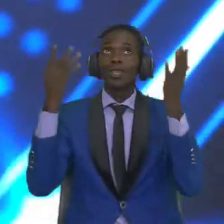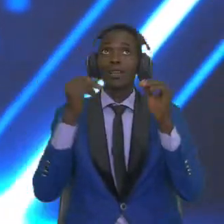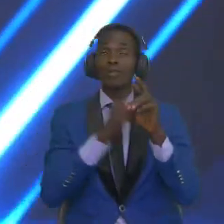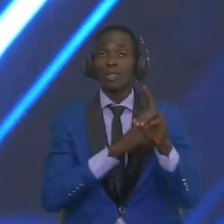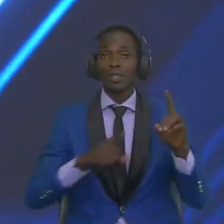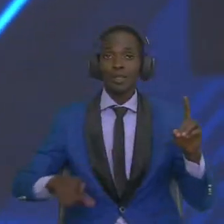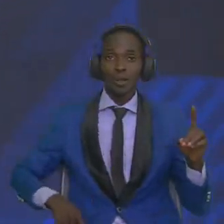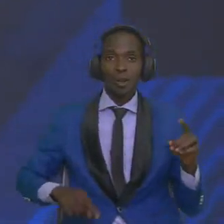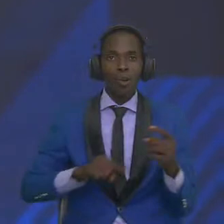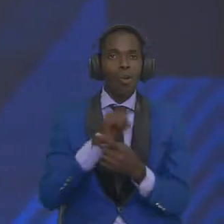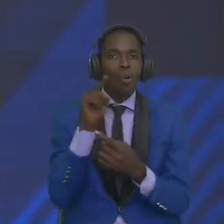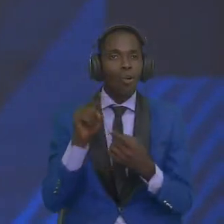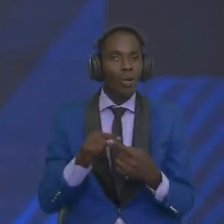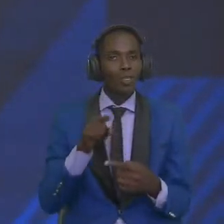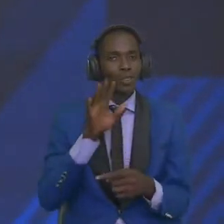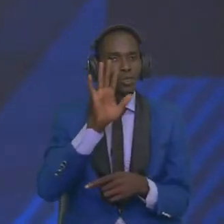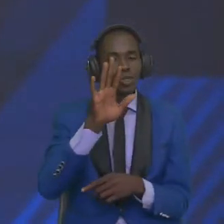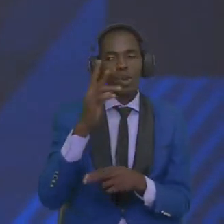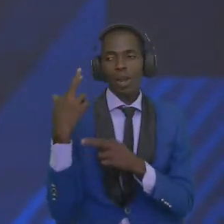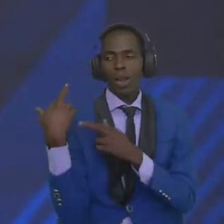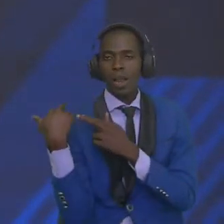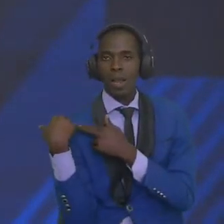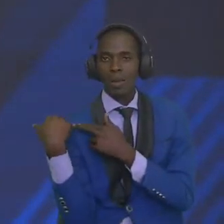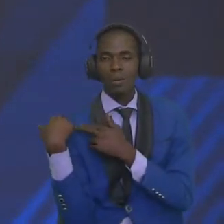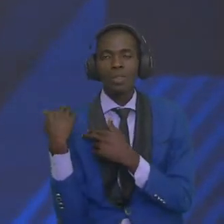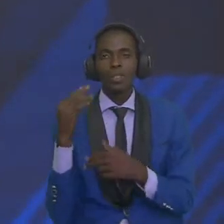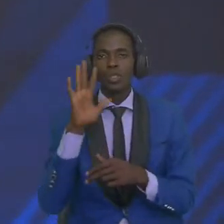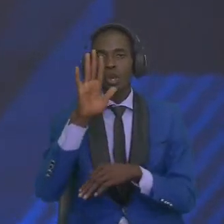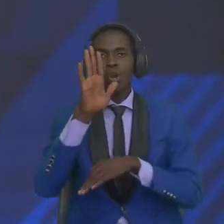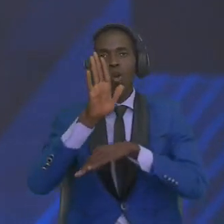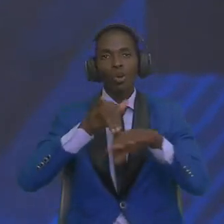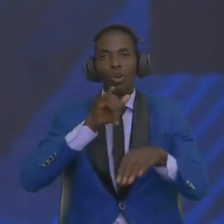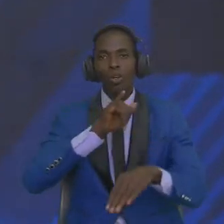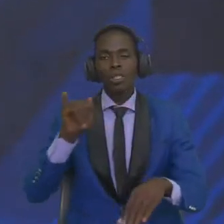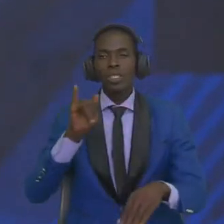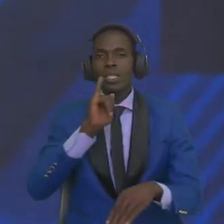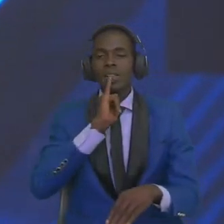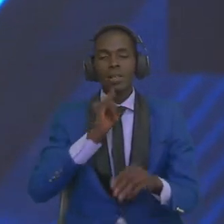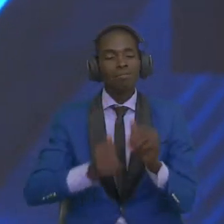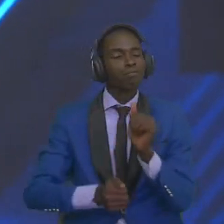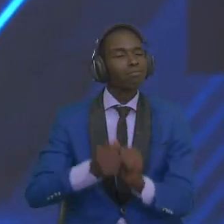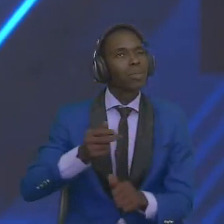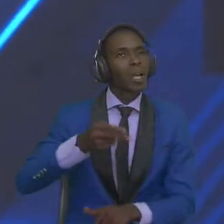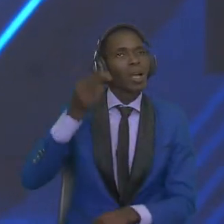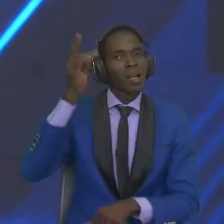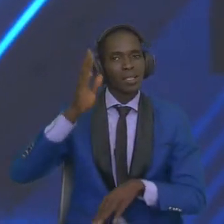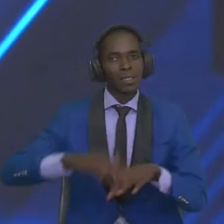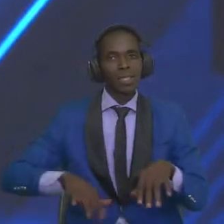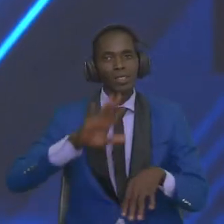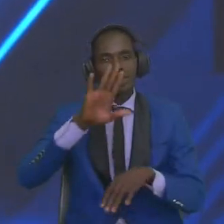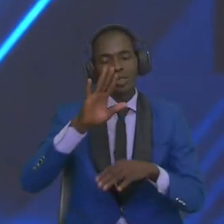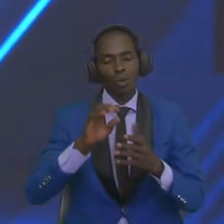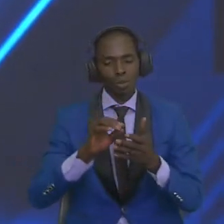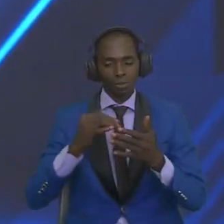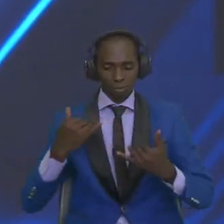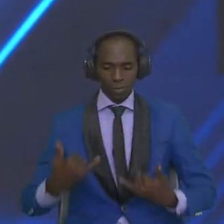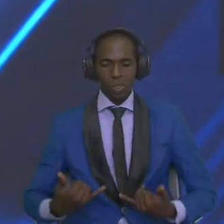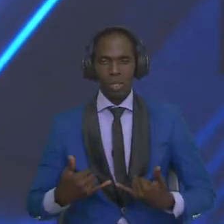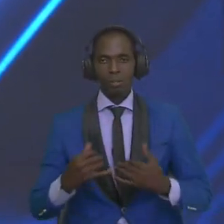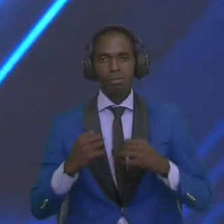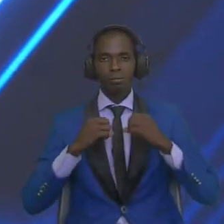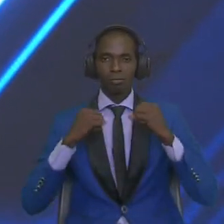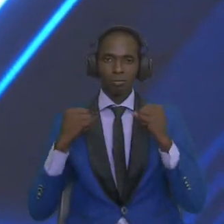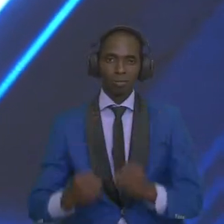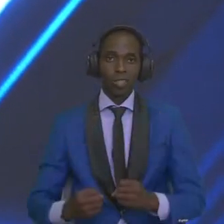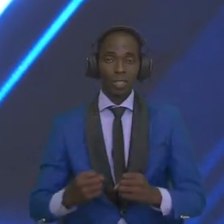Lord, when your responsibility or your calling is higher than your present strength. Remember,